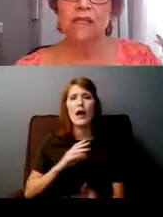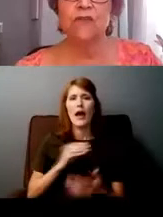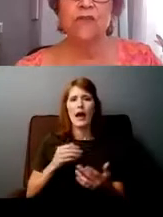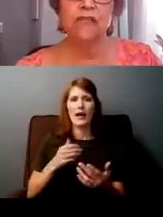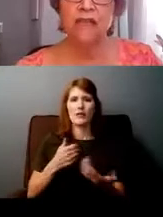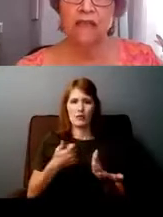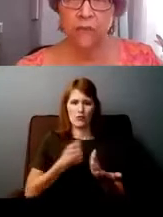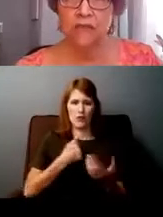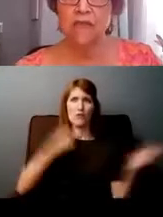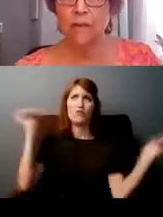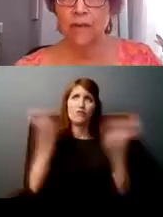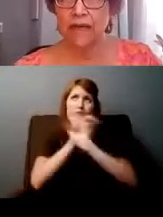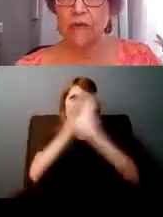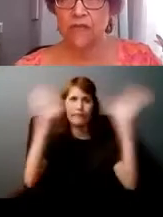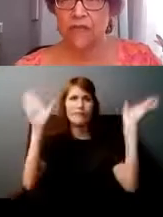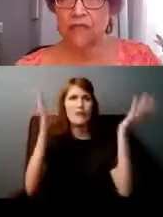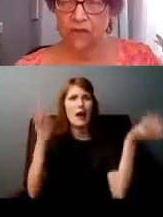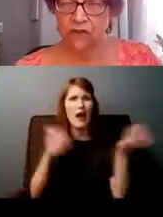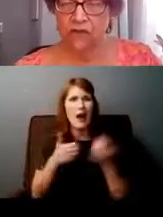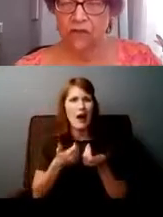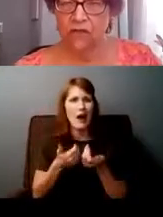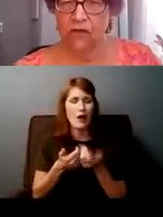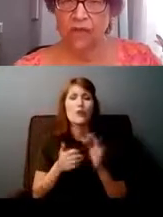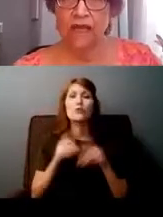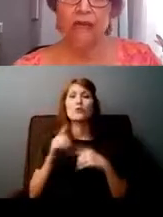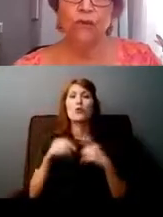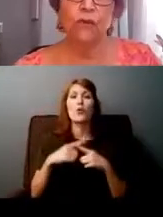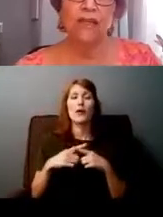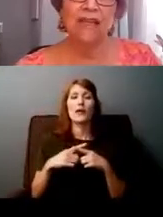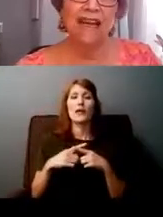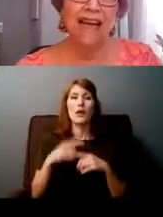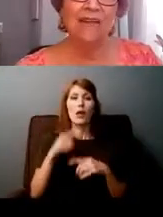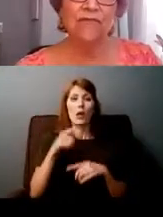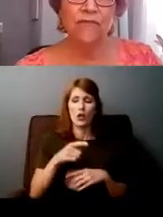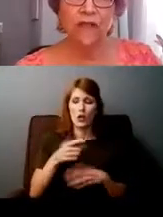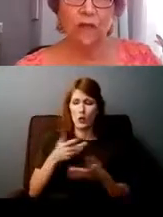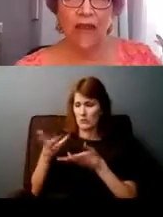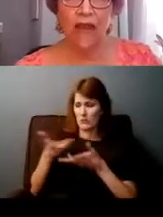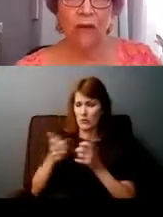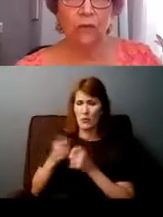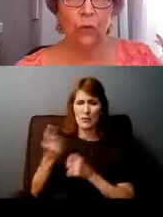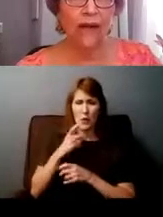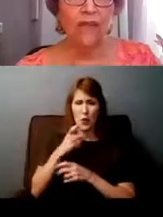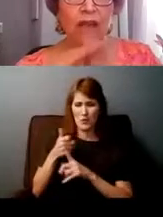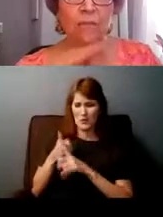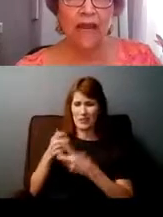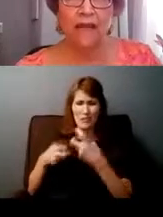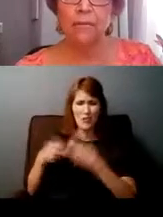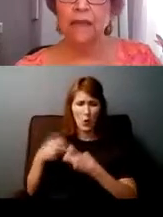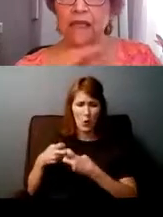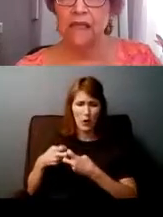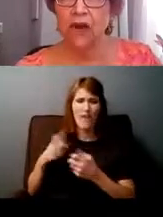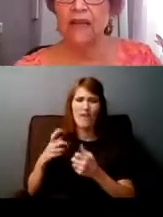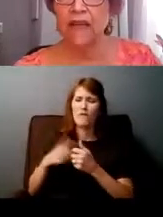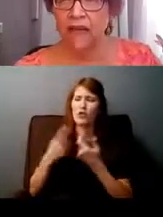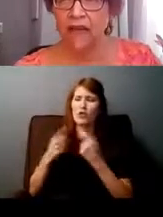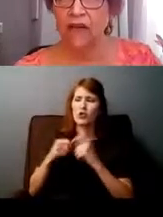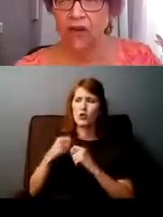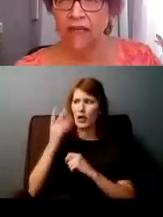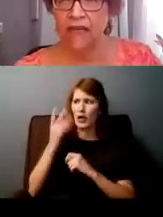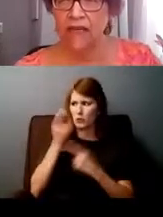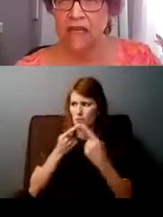realize that you're dealing with somebody who's difficult, if you can kind of figure out where they might be on